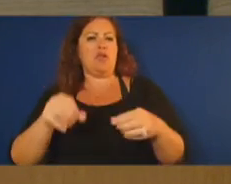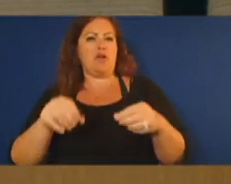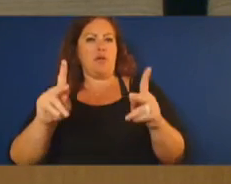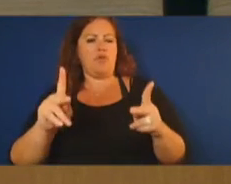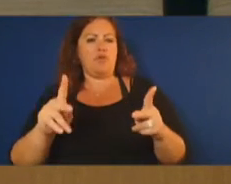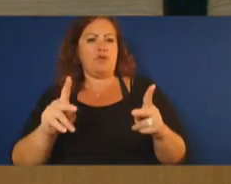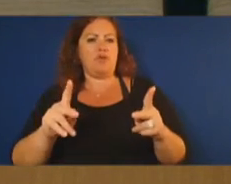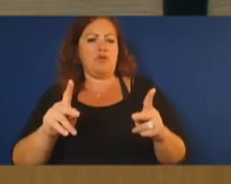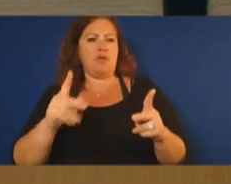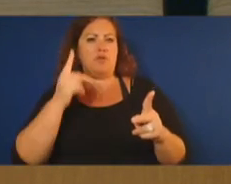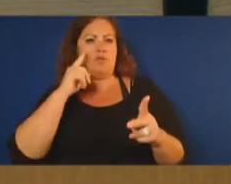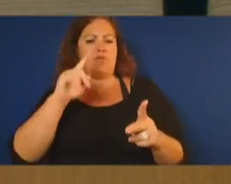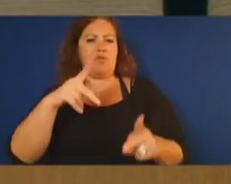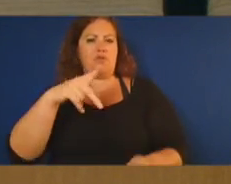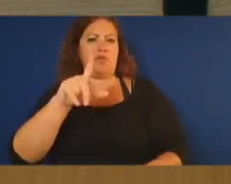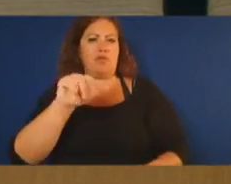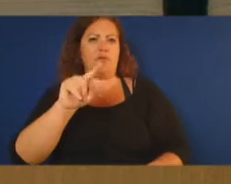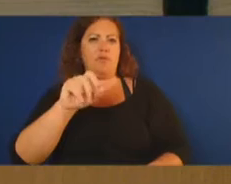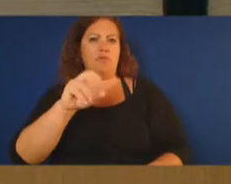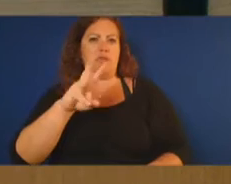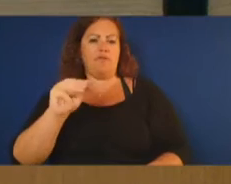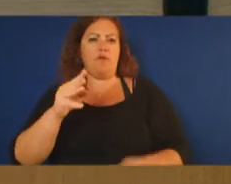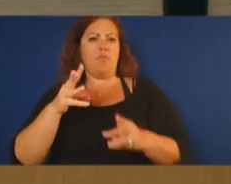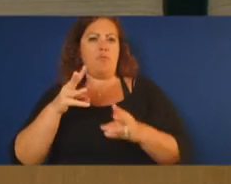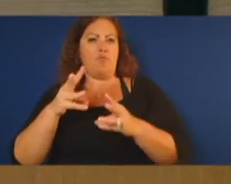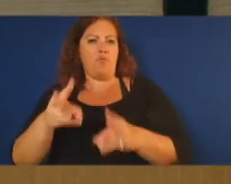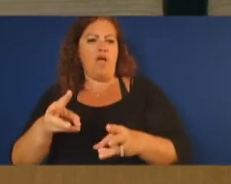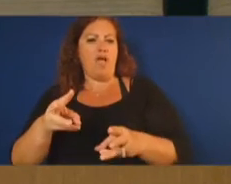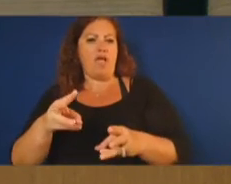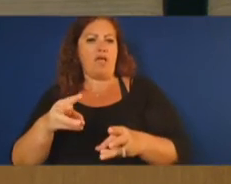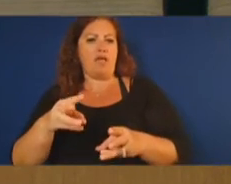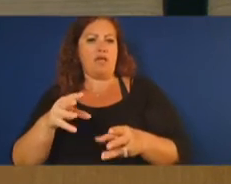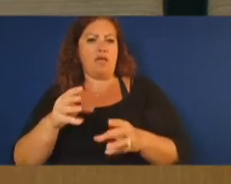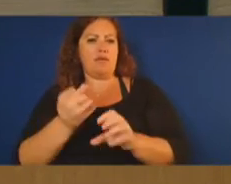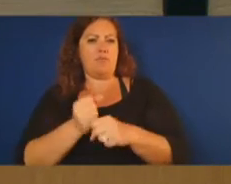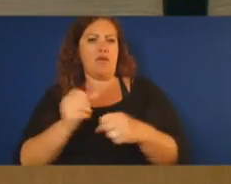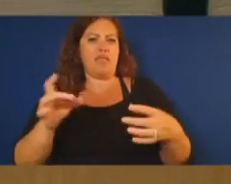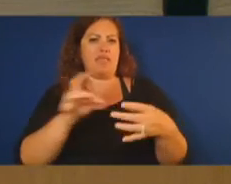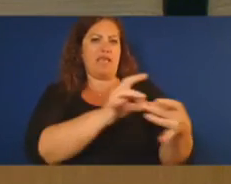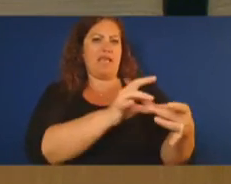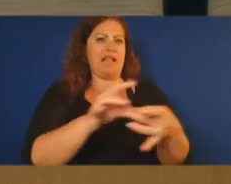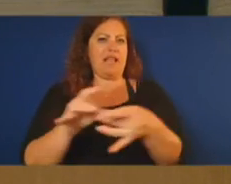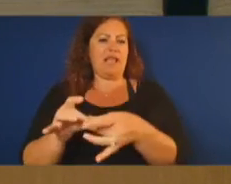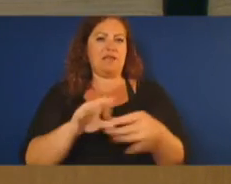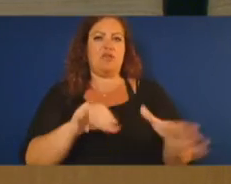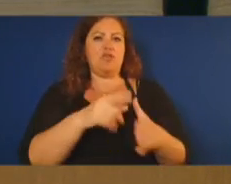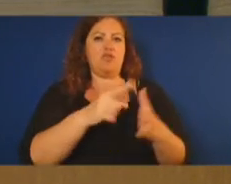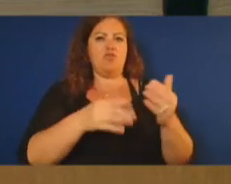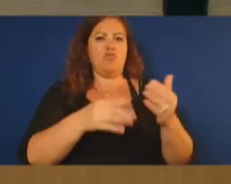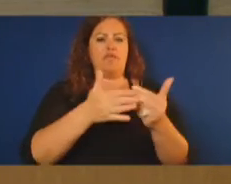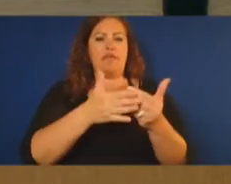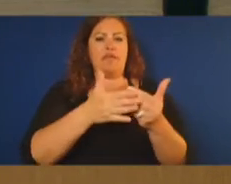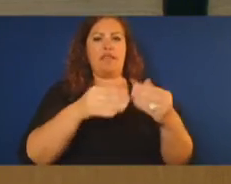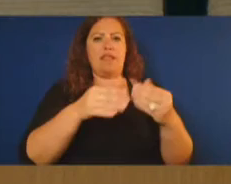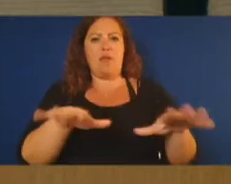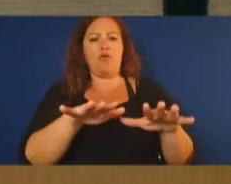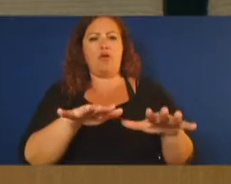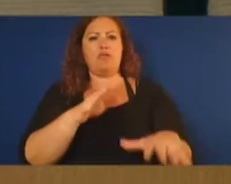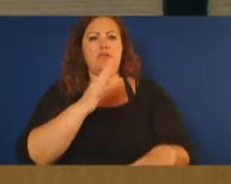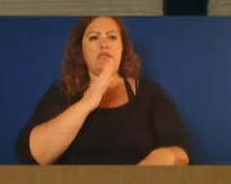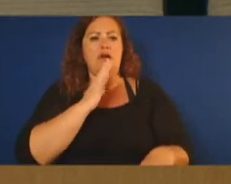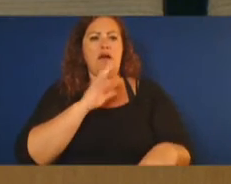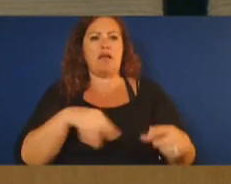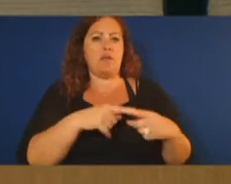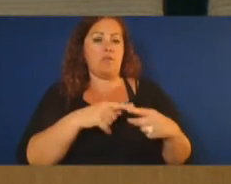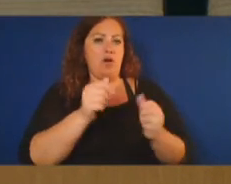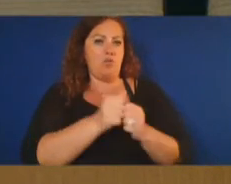bring platform way through create more connection do what the N this neighborhood has been talking about to people but